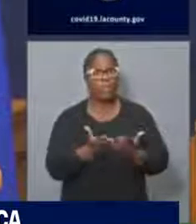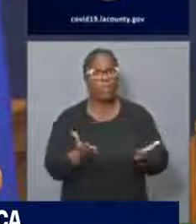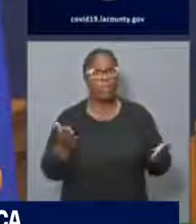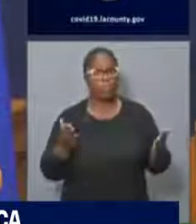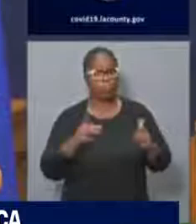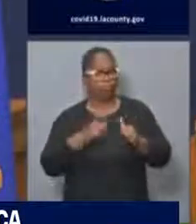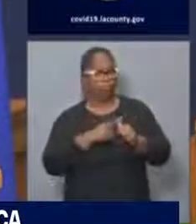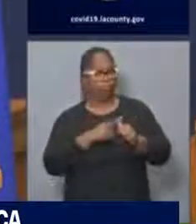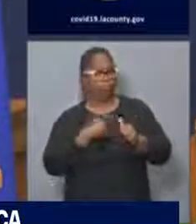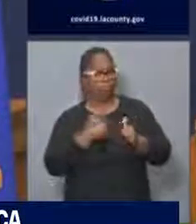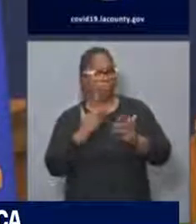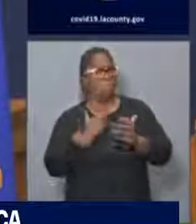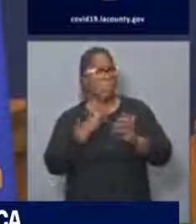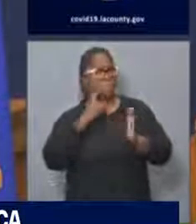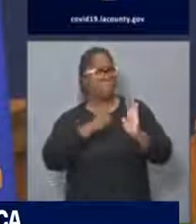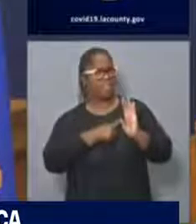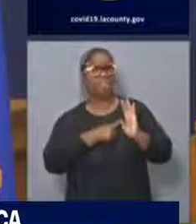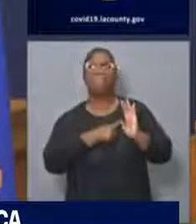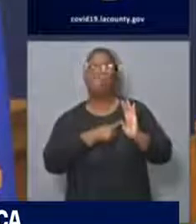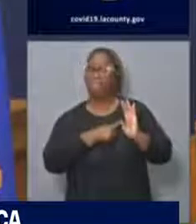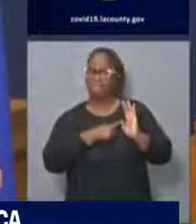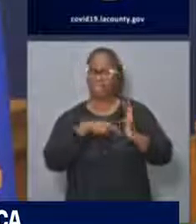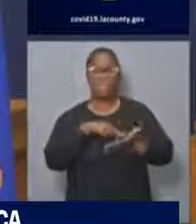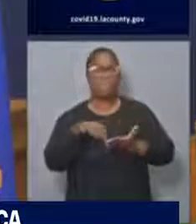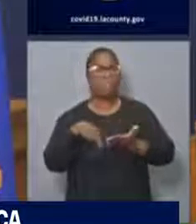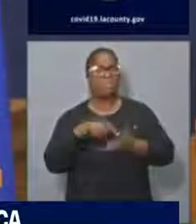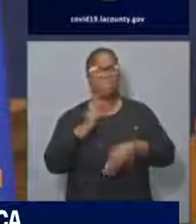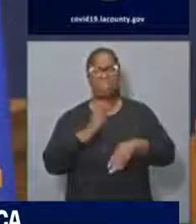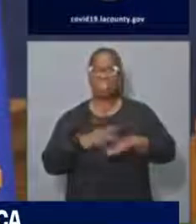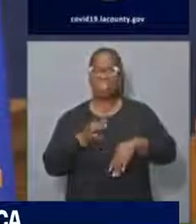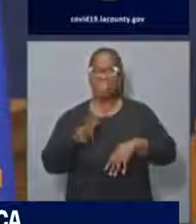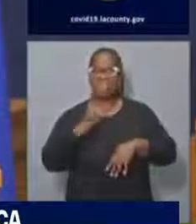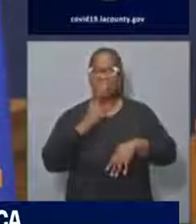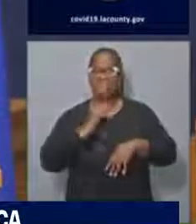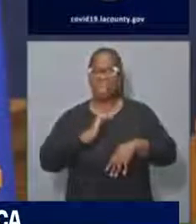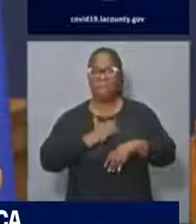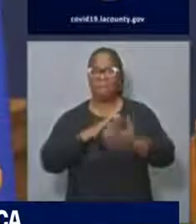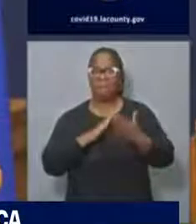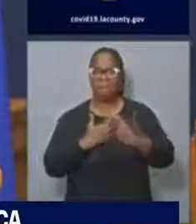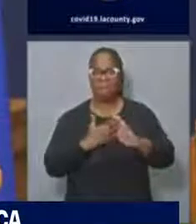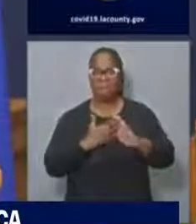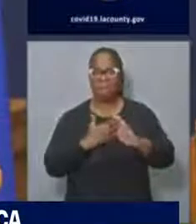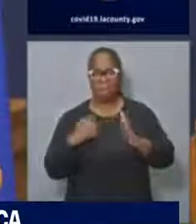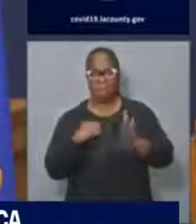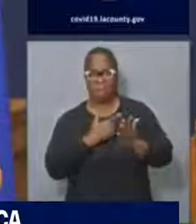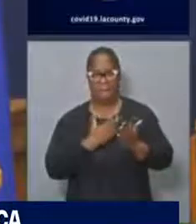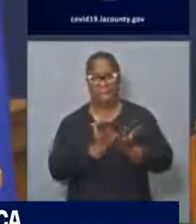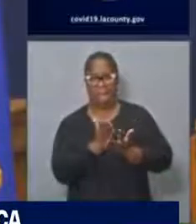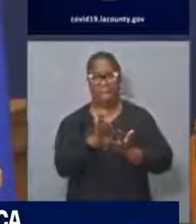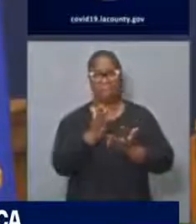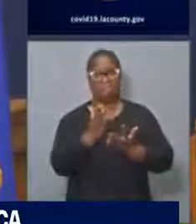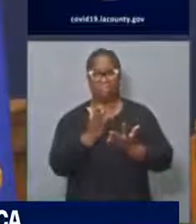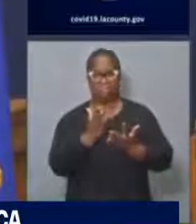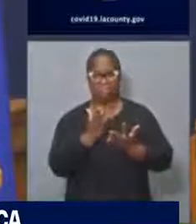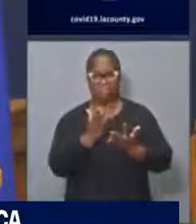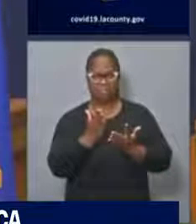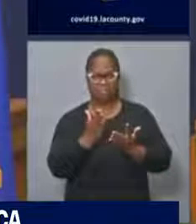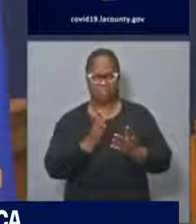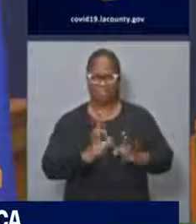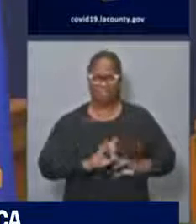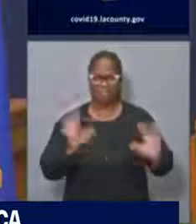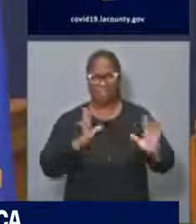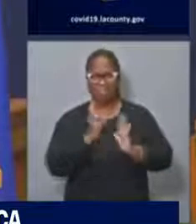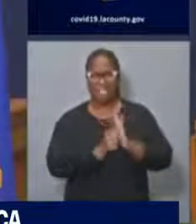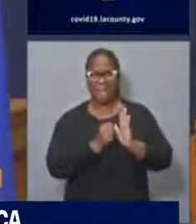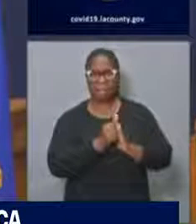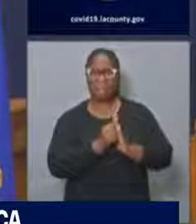want to acknowledge this has been a tough week for our community as we continue to move through these unprecedented times. The difficult